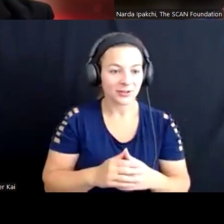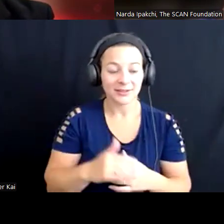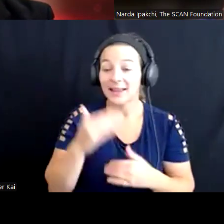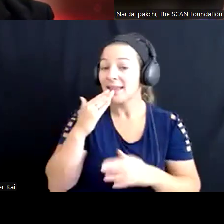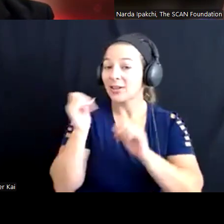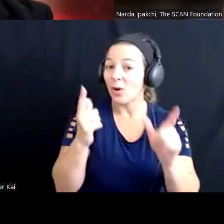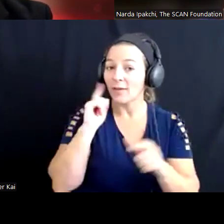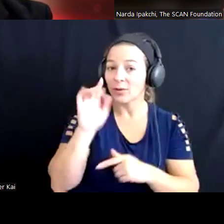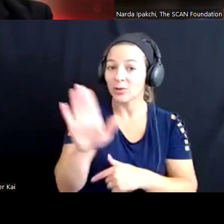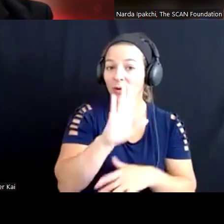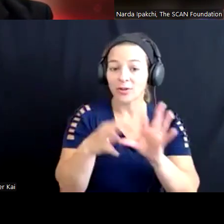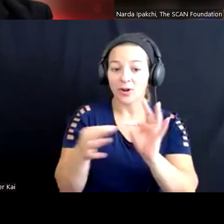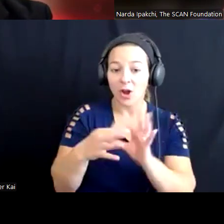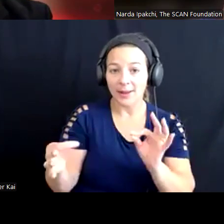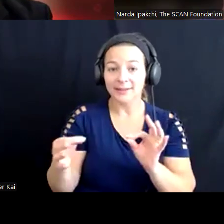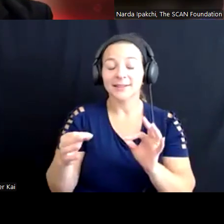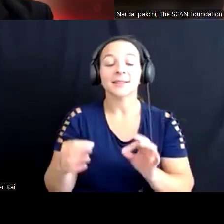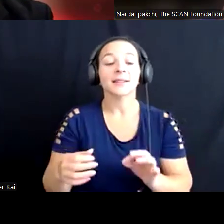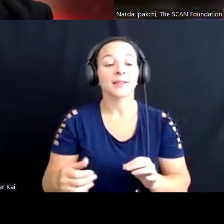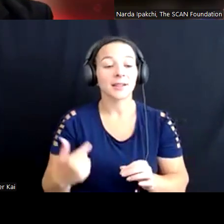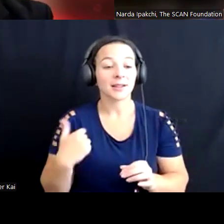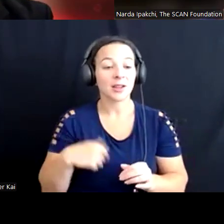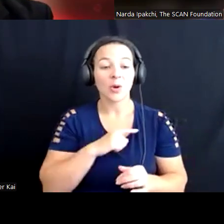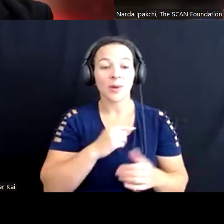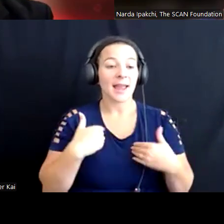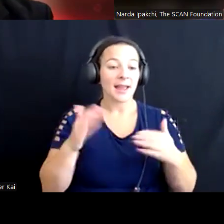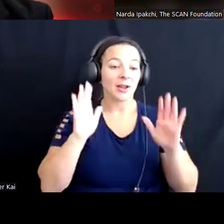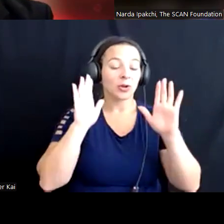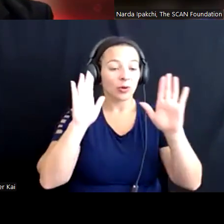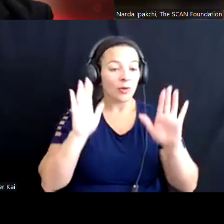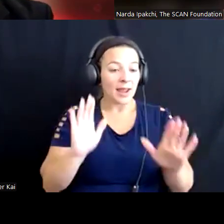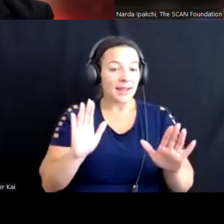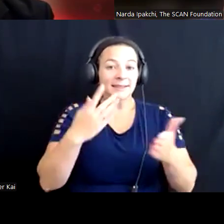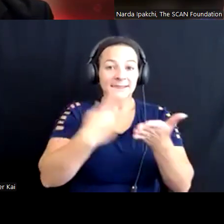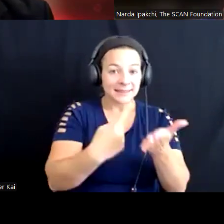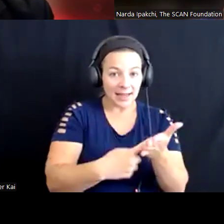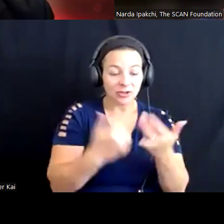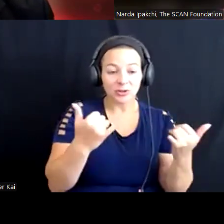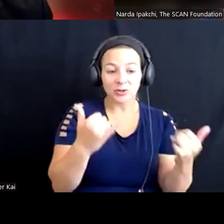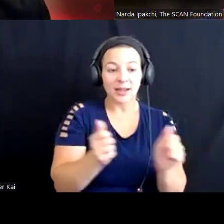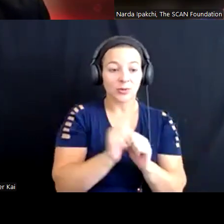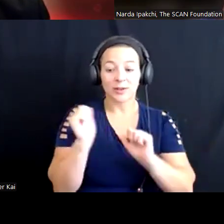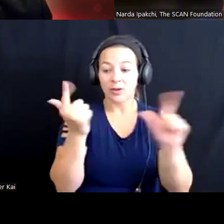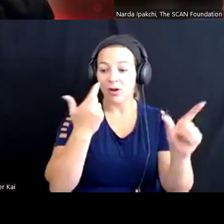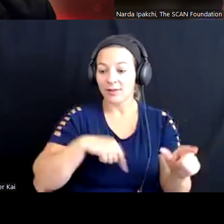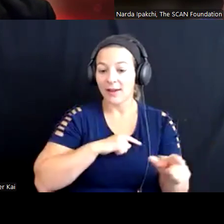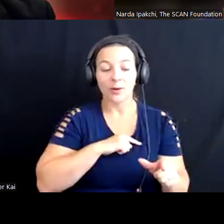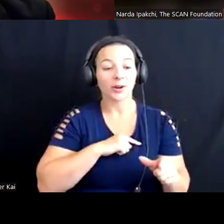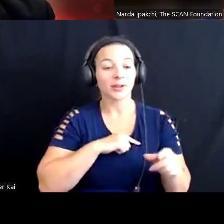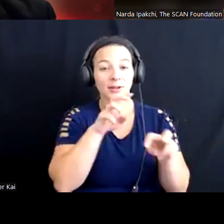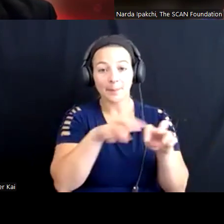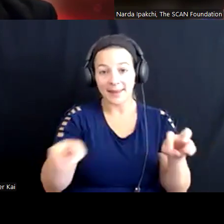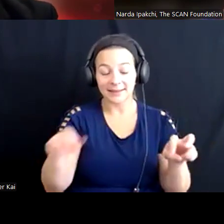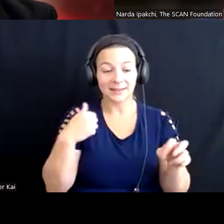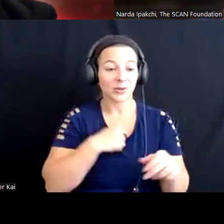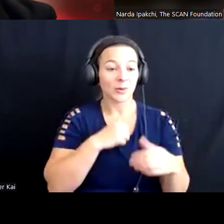thank you all for your comments and remarks. And we had such a wonderful discussion today with all of our panelists that we unfortunately